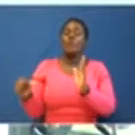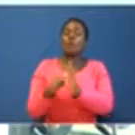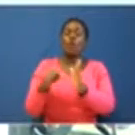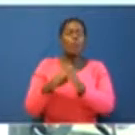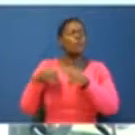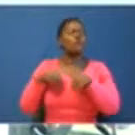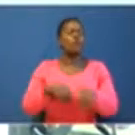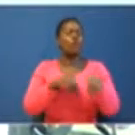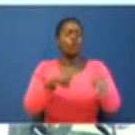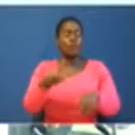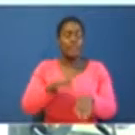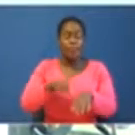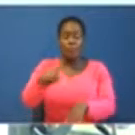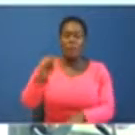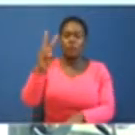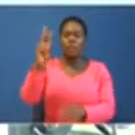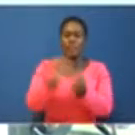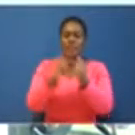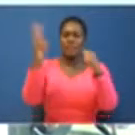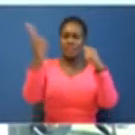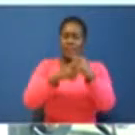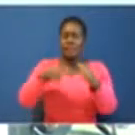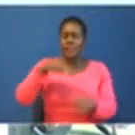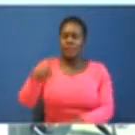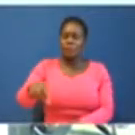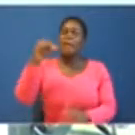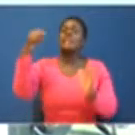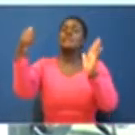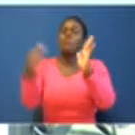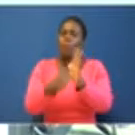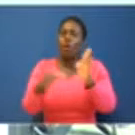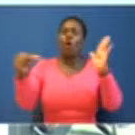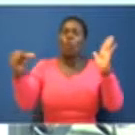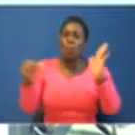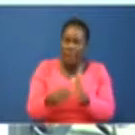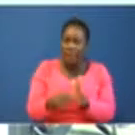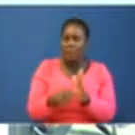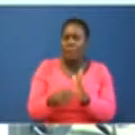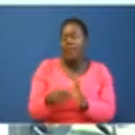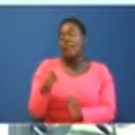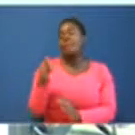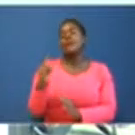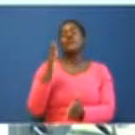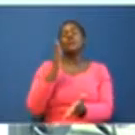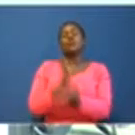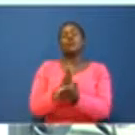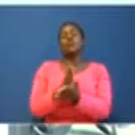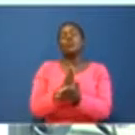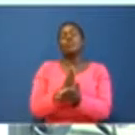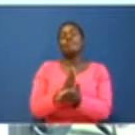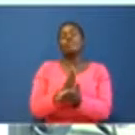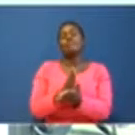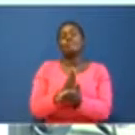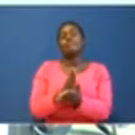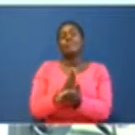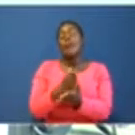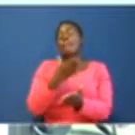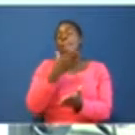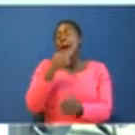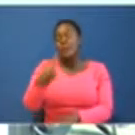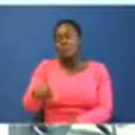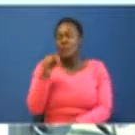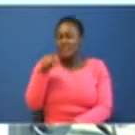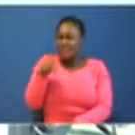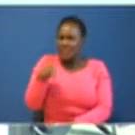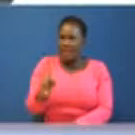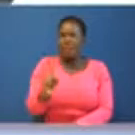when we were electing in 2017 we were electing trouble and i think that's the reality well well the man that was elected says